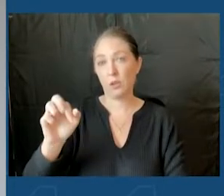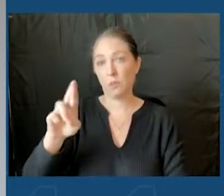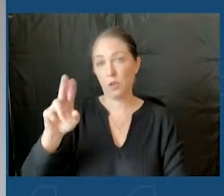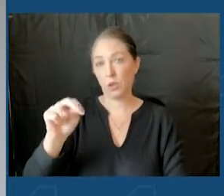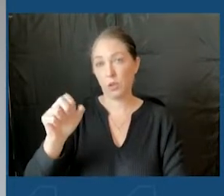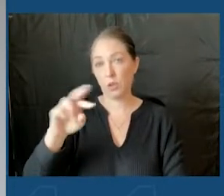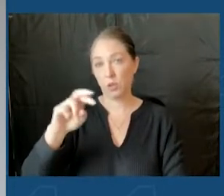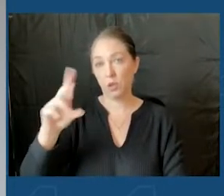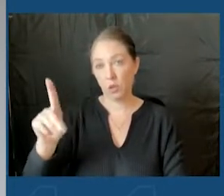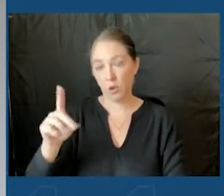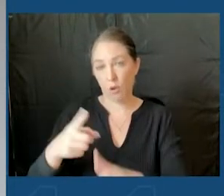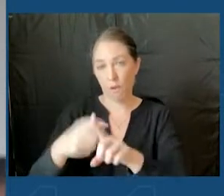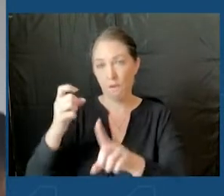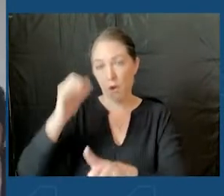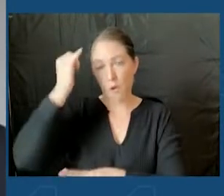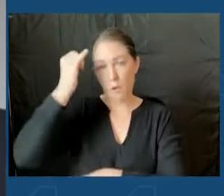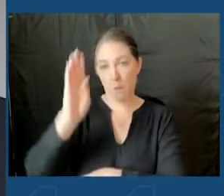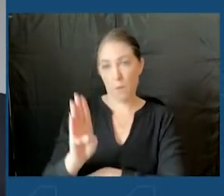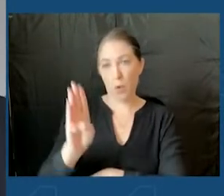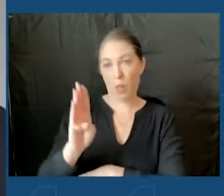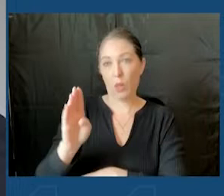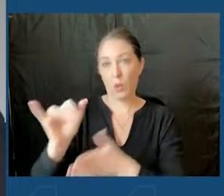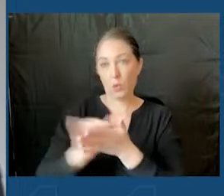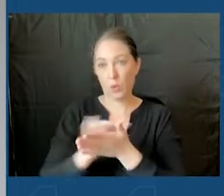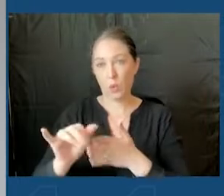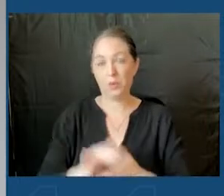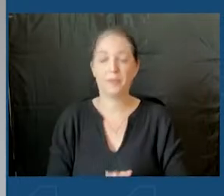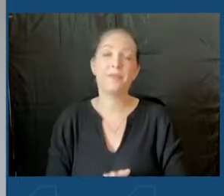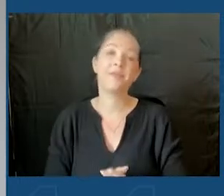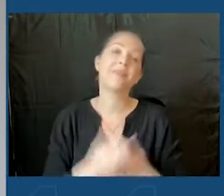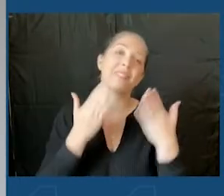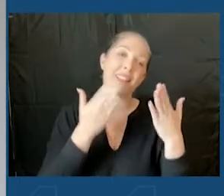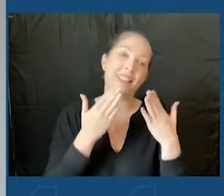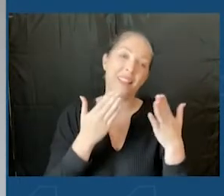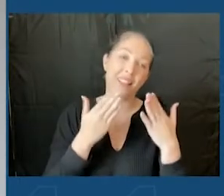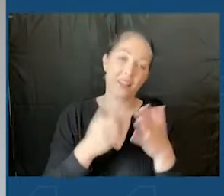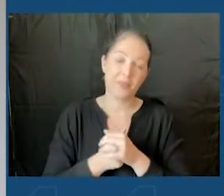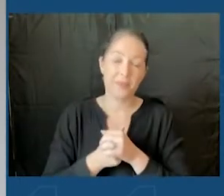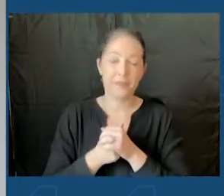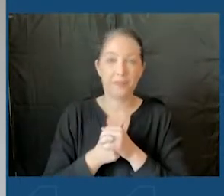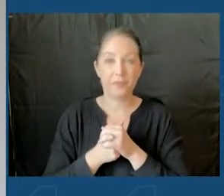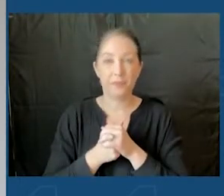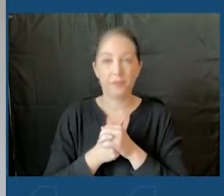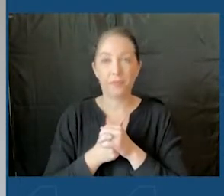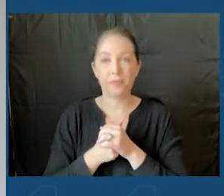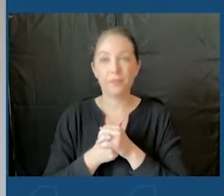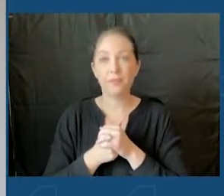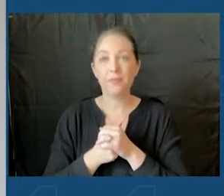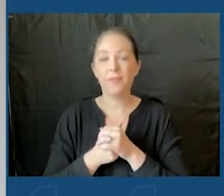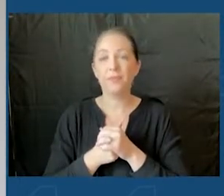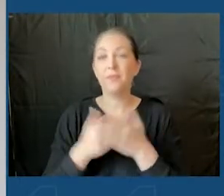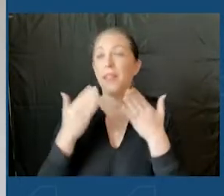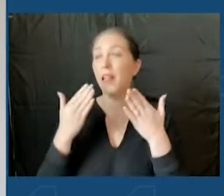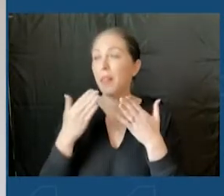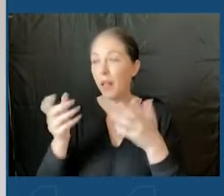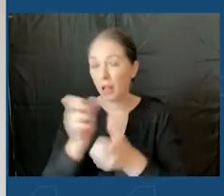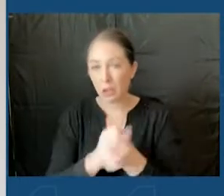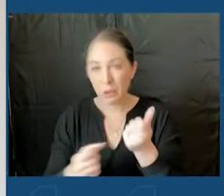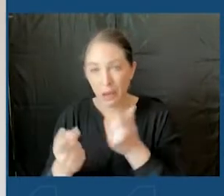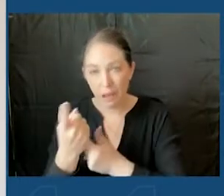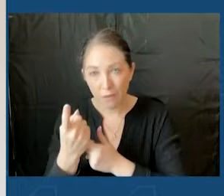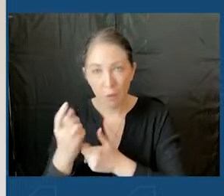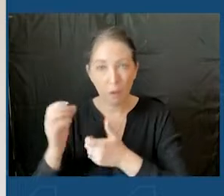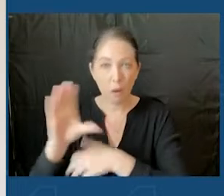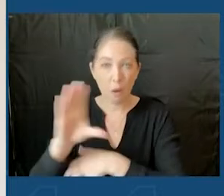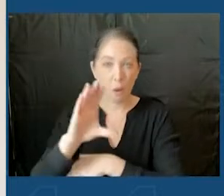from Brooklyn, New York. Thank you, Reverend Pugh. To our elected officials, my colleagues in ministry, to all